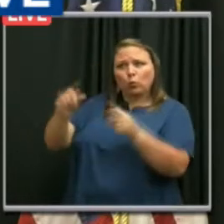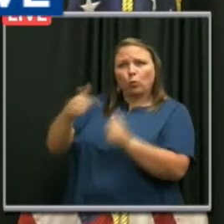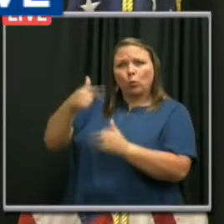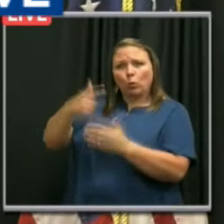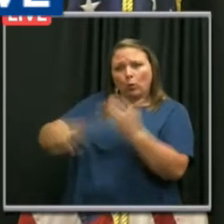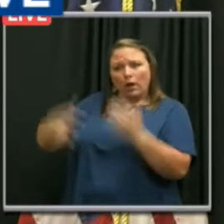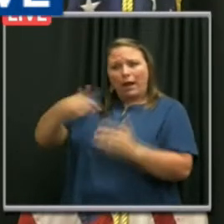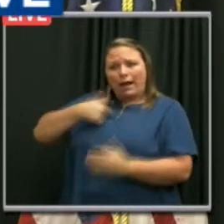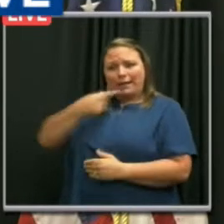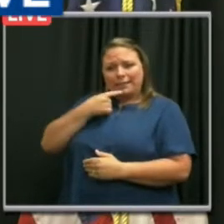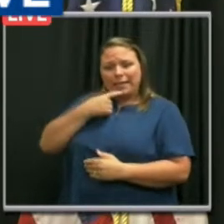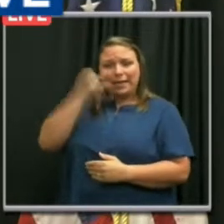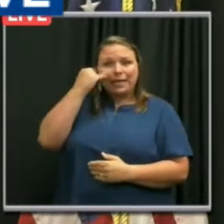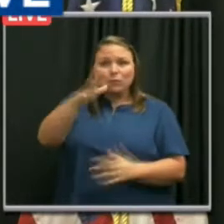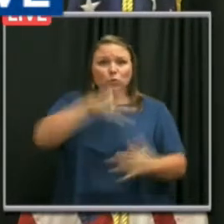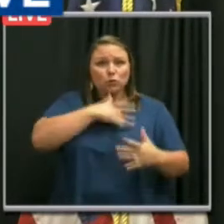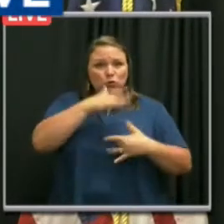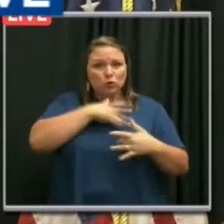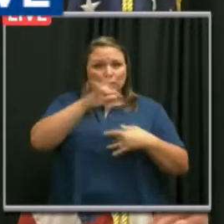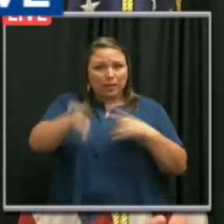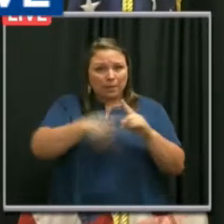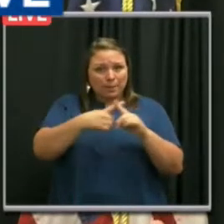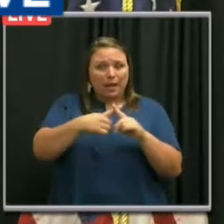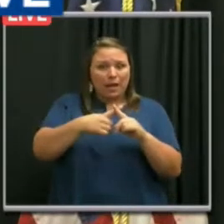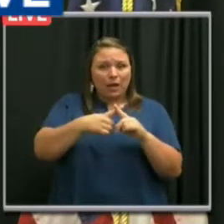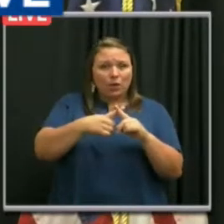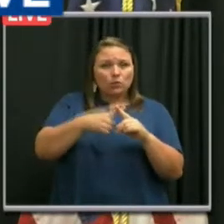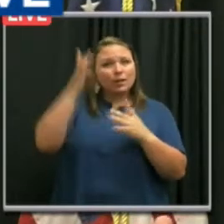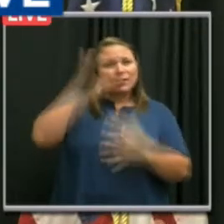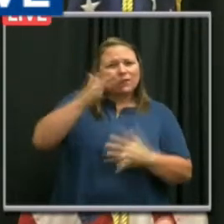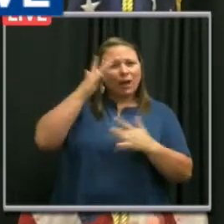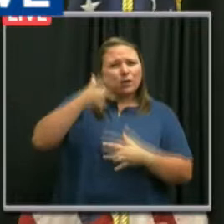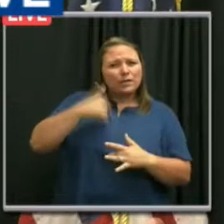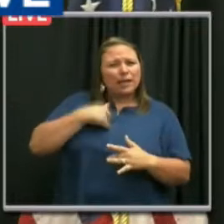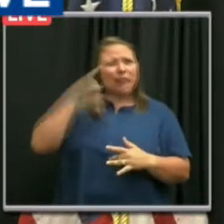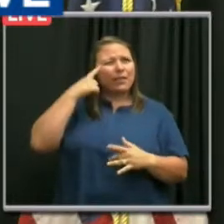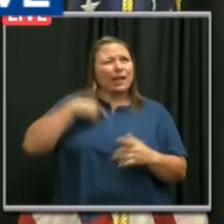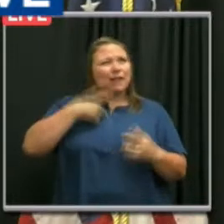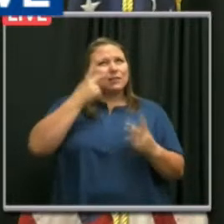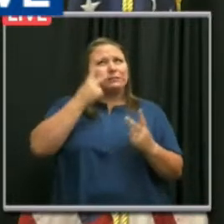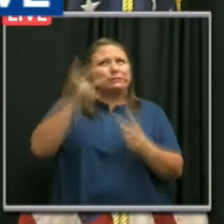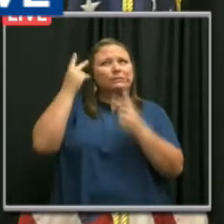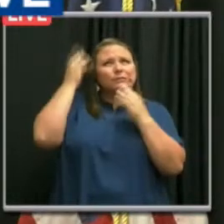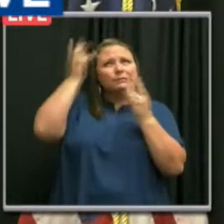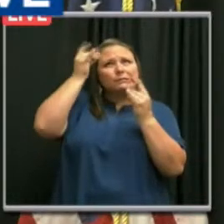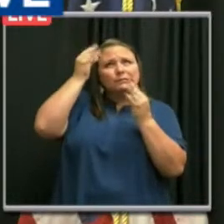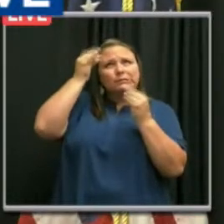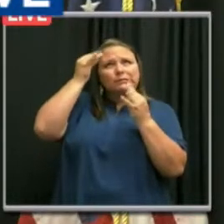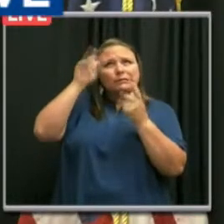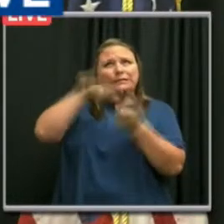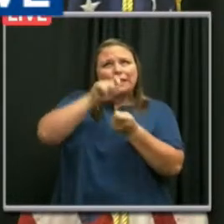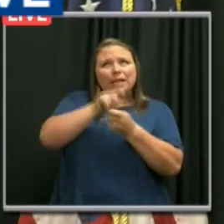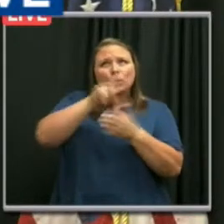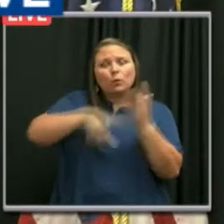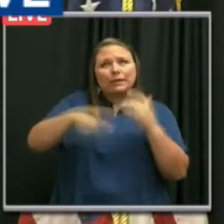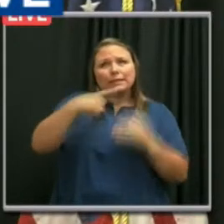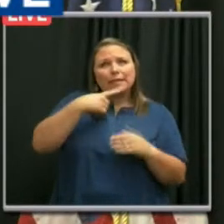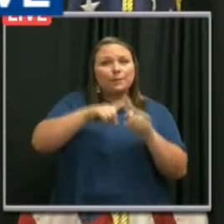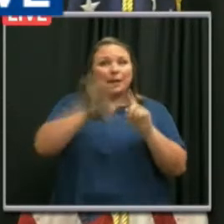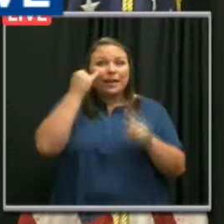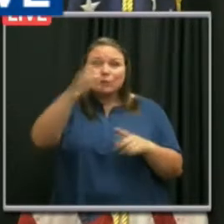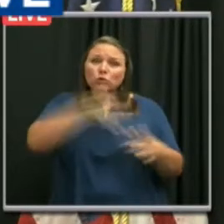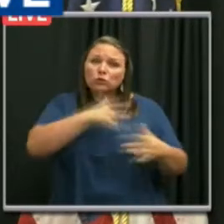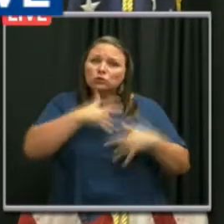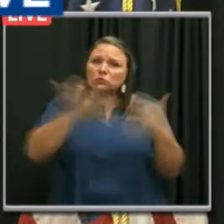the virus, I phrased the scenario, I believe, last week, and I have to, again, go back and look at it exactly. But if you're worried